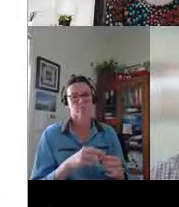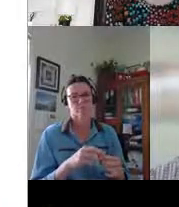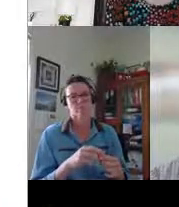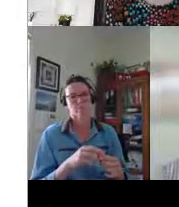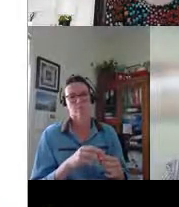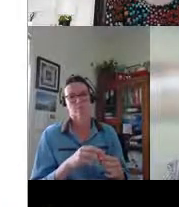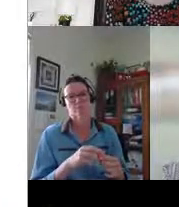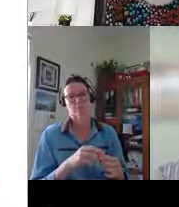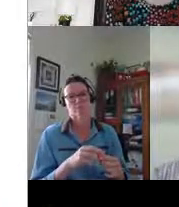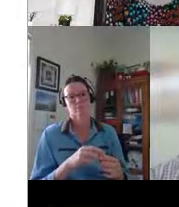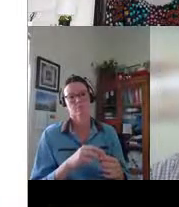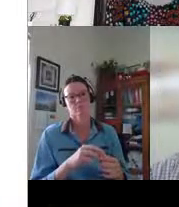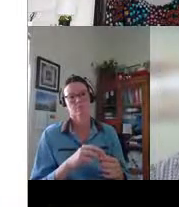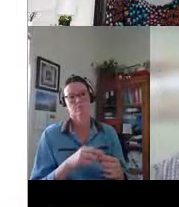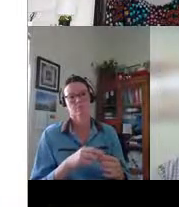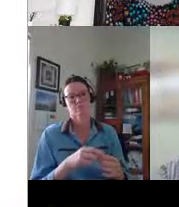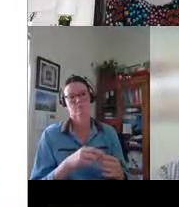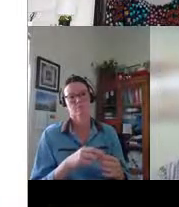can make,